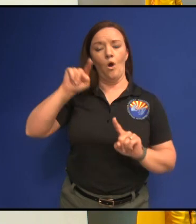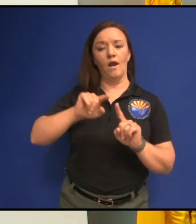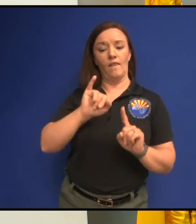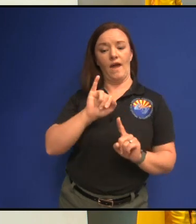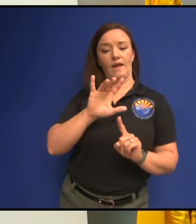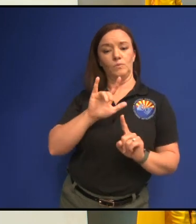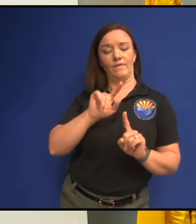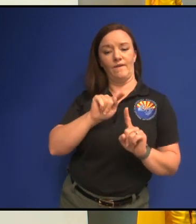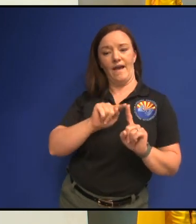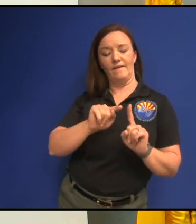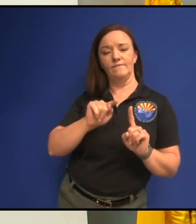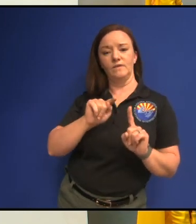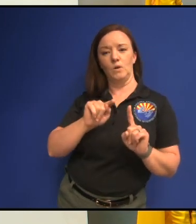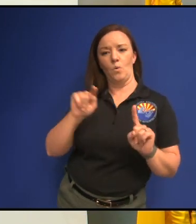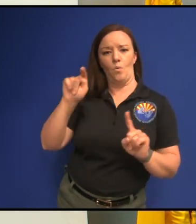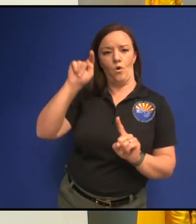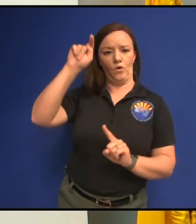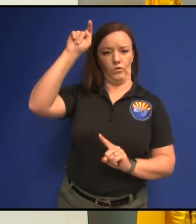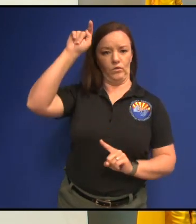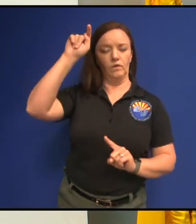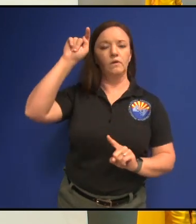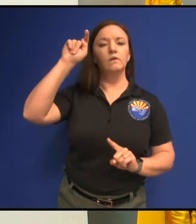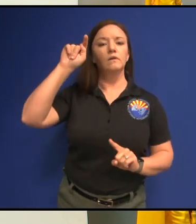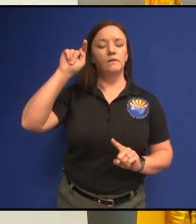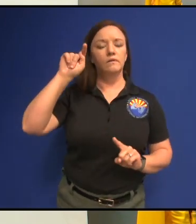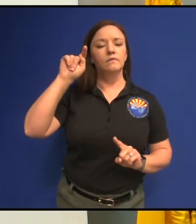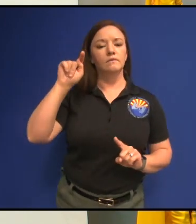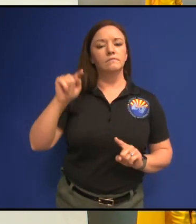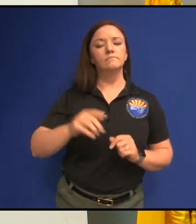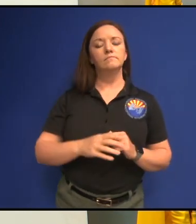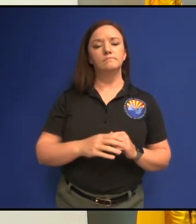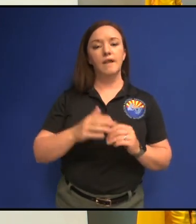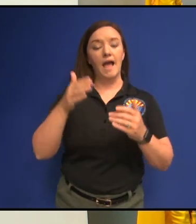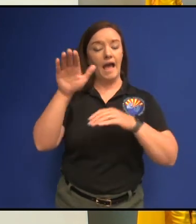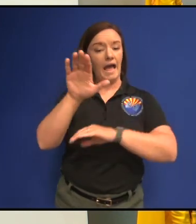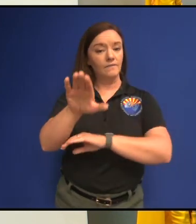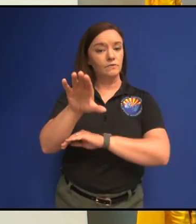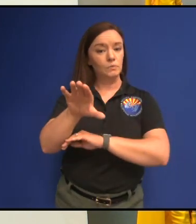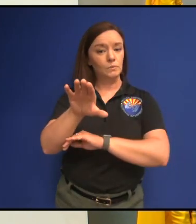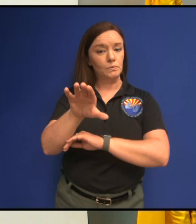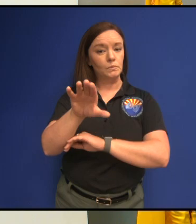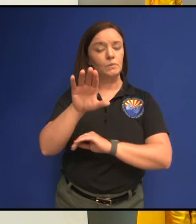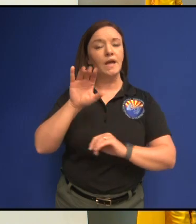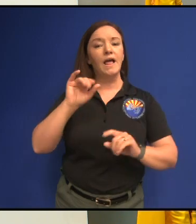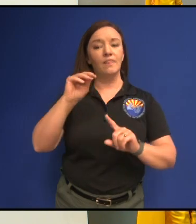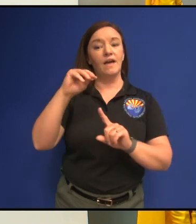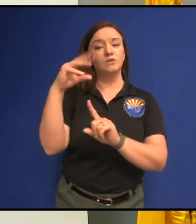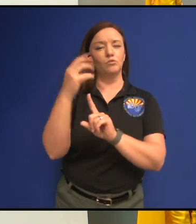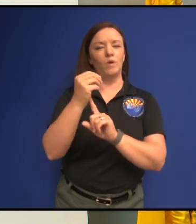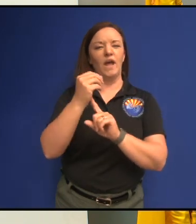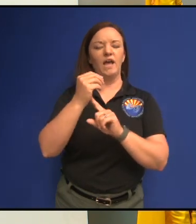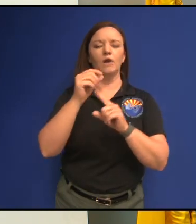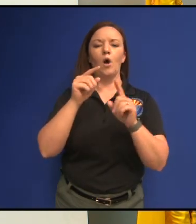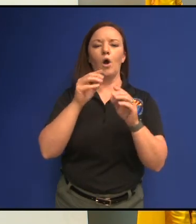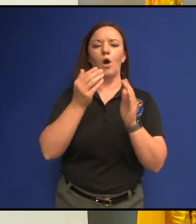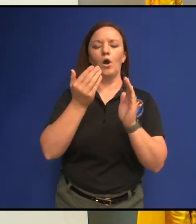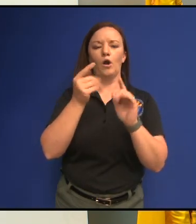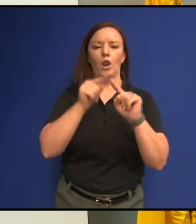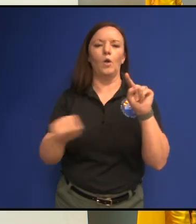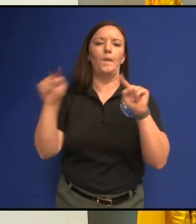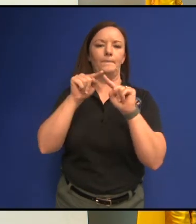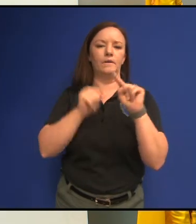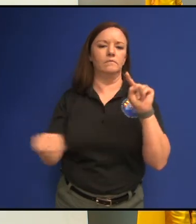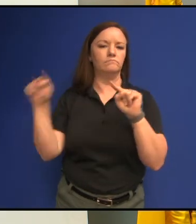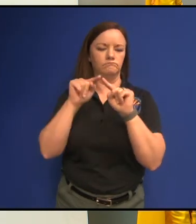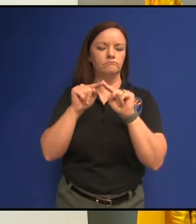I-25 here in this little kink. And you can see as we head into the afternoon, this is a radar loop from early or